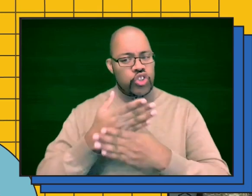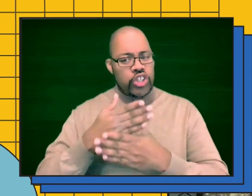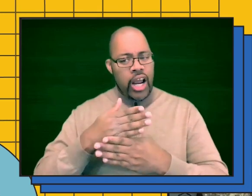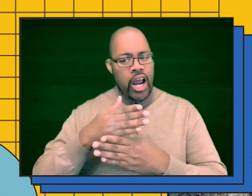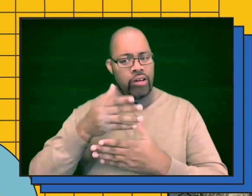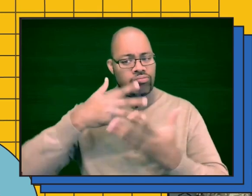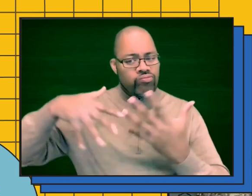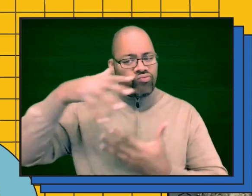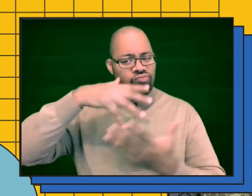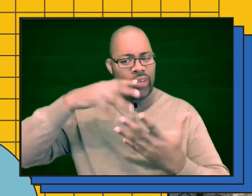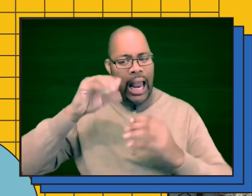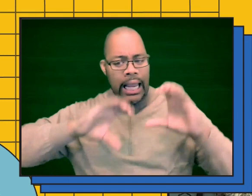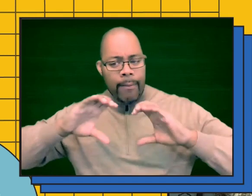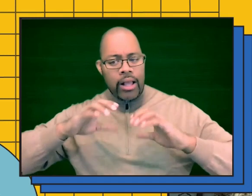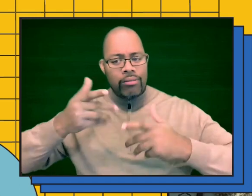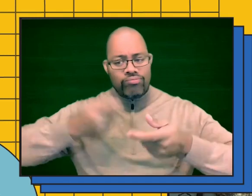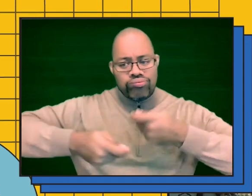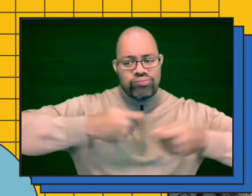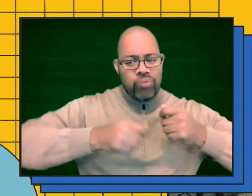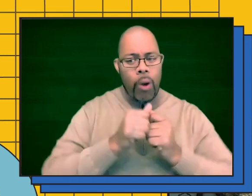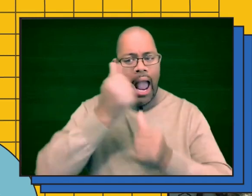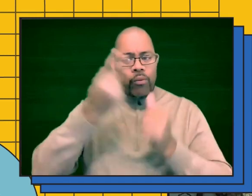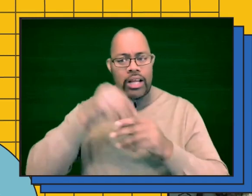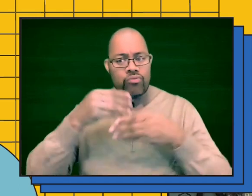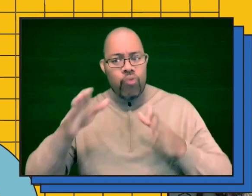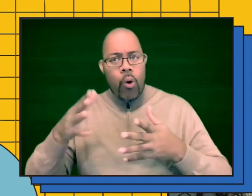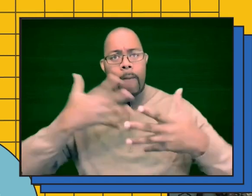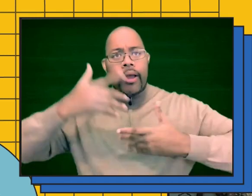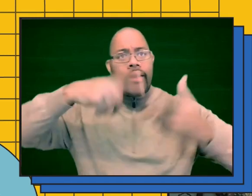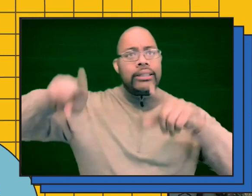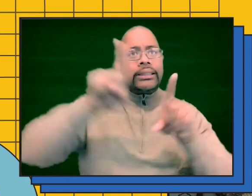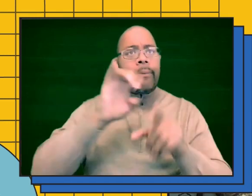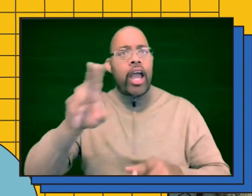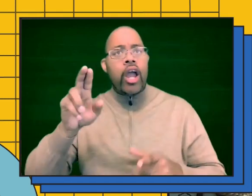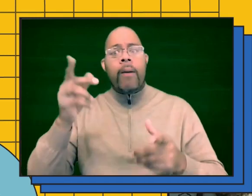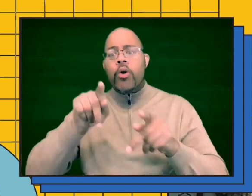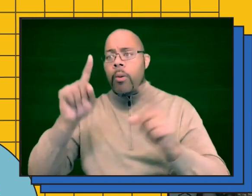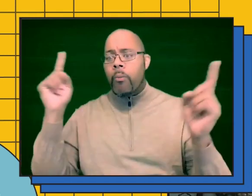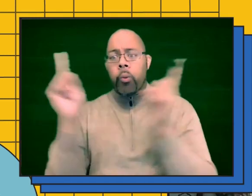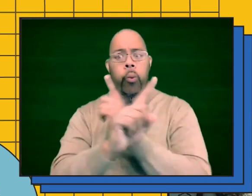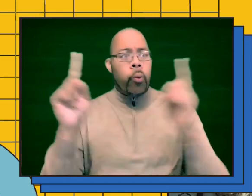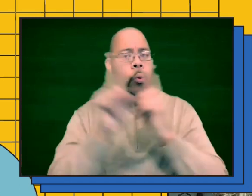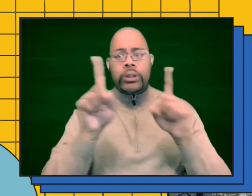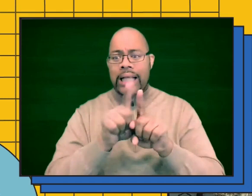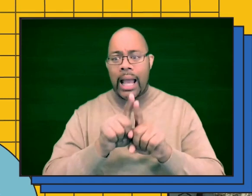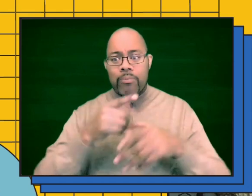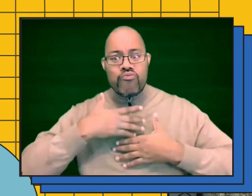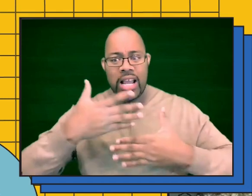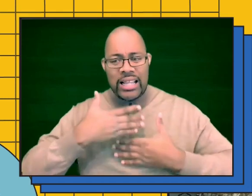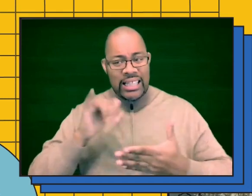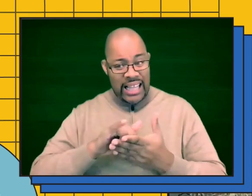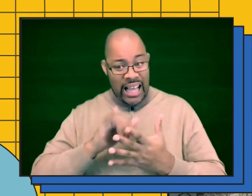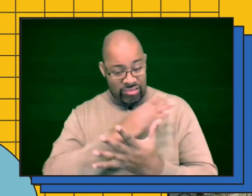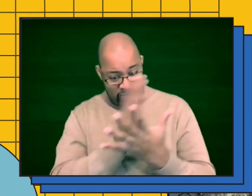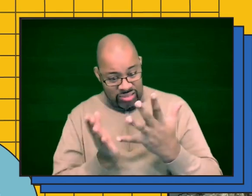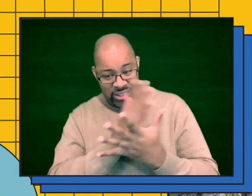You share air and chemical exchange with everyone in the room, everyone you pass by today. Is the scale